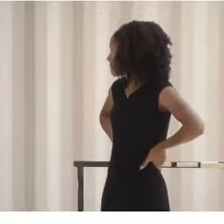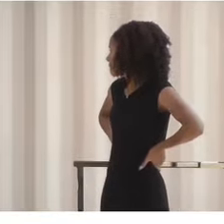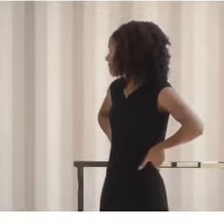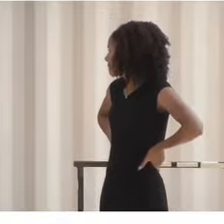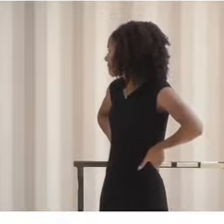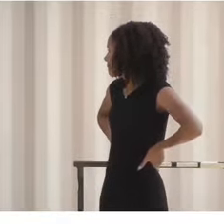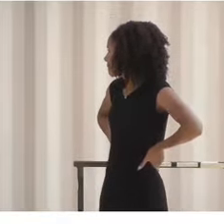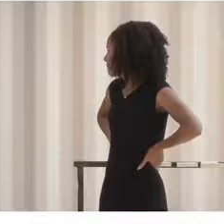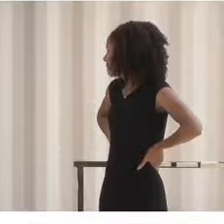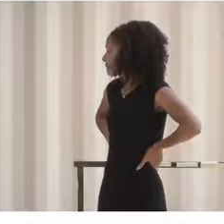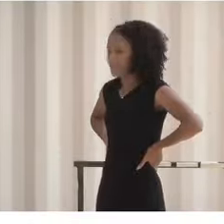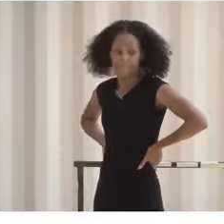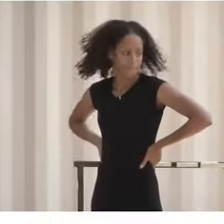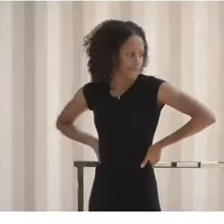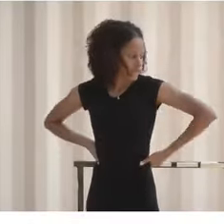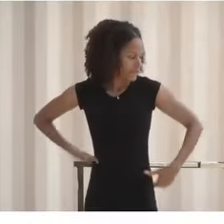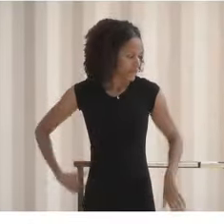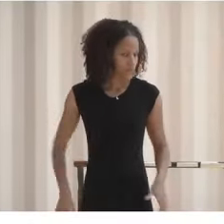year.